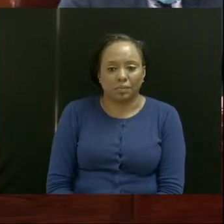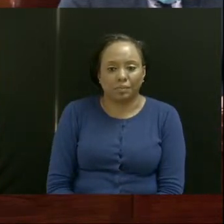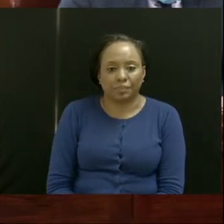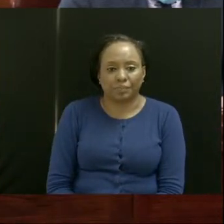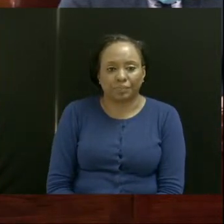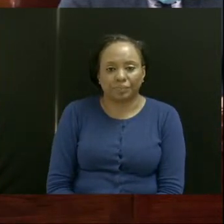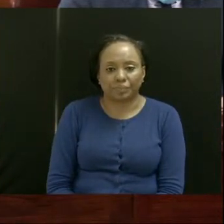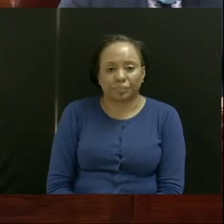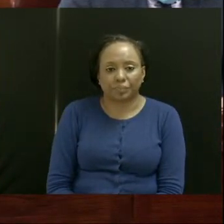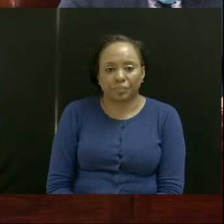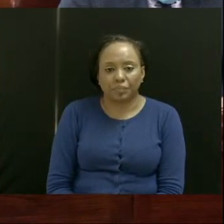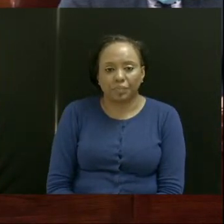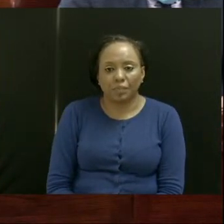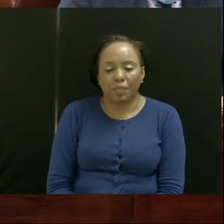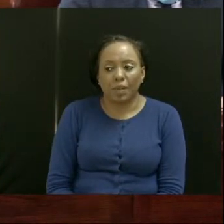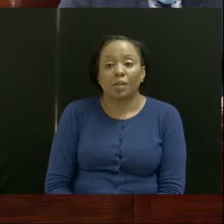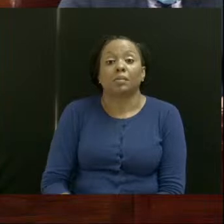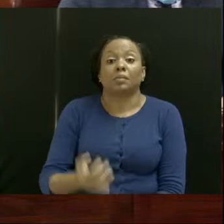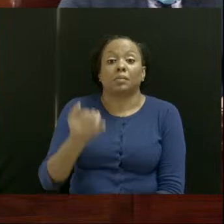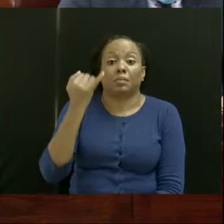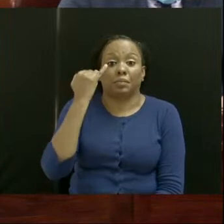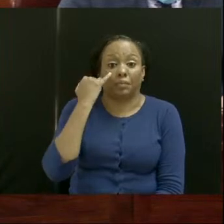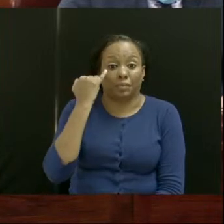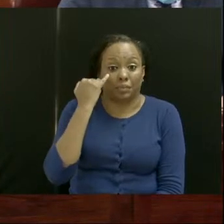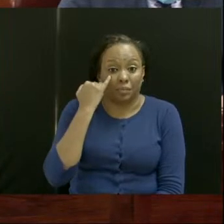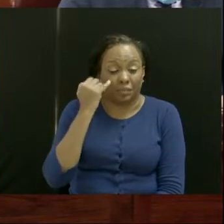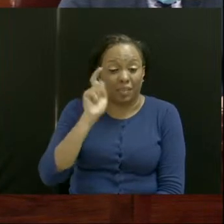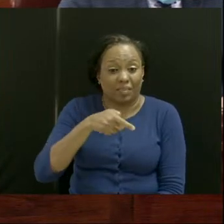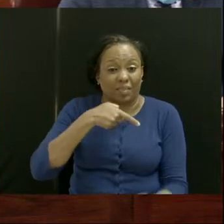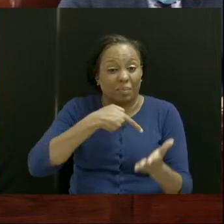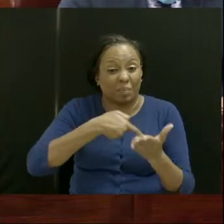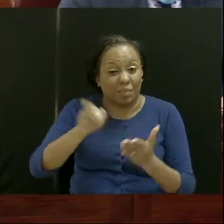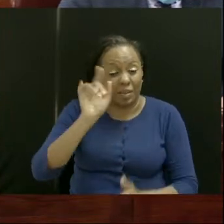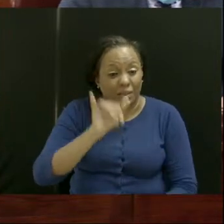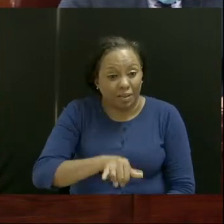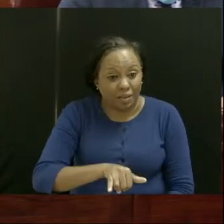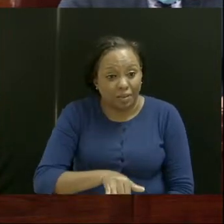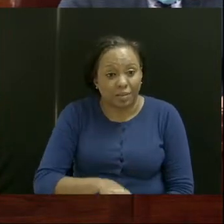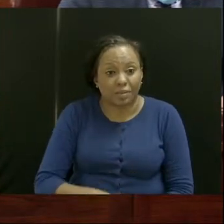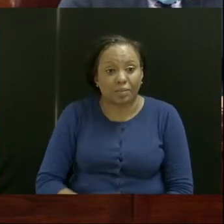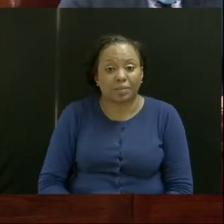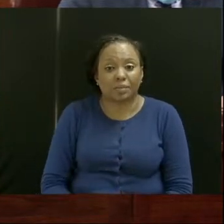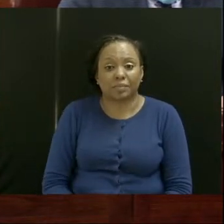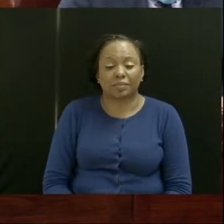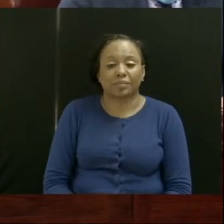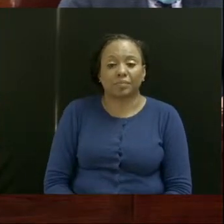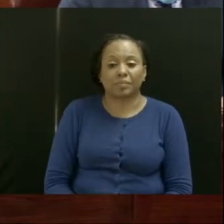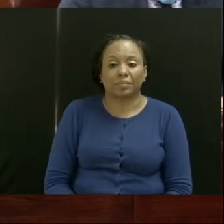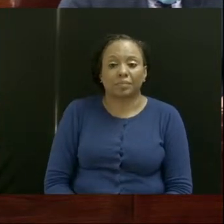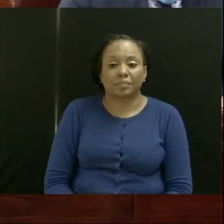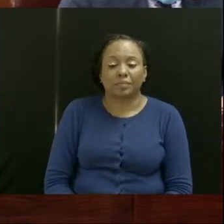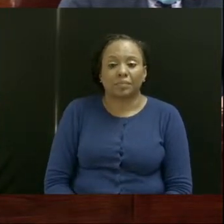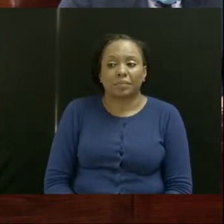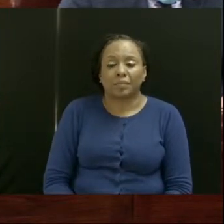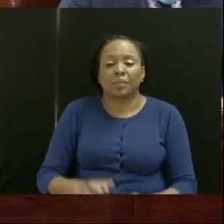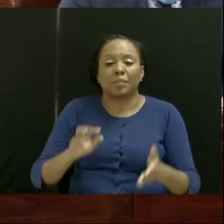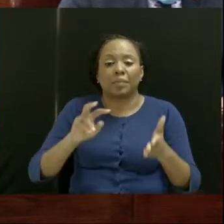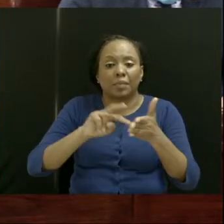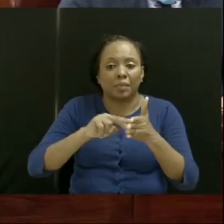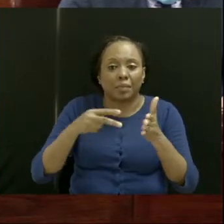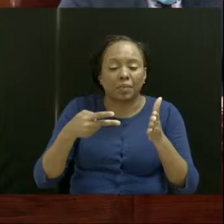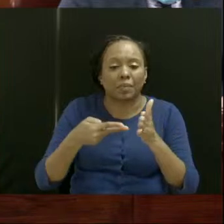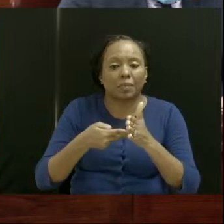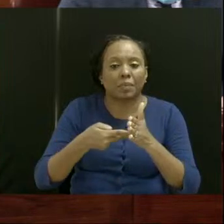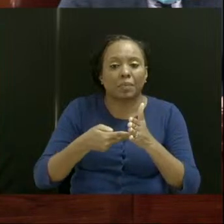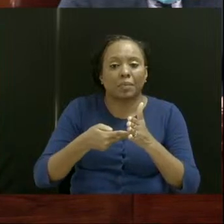Speaker, if we have to go back there, it has implications for the levels